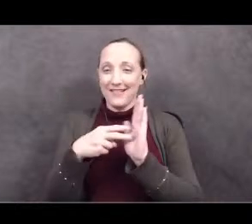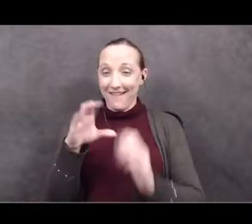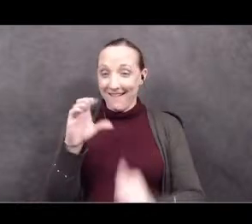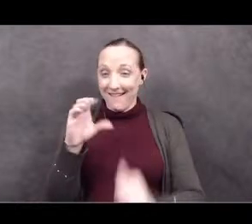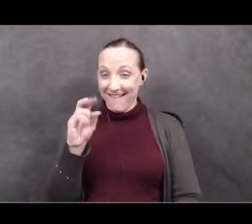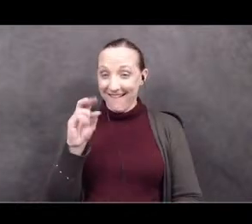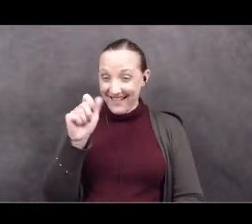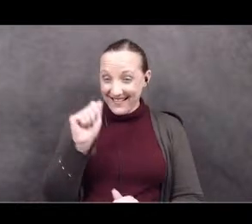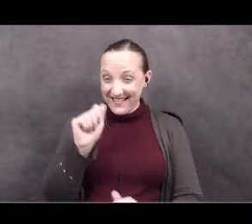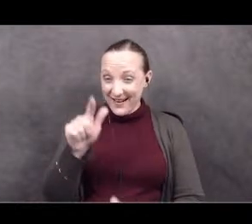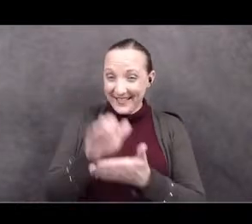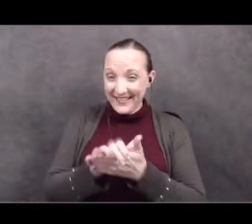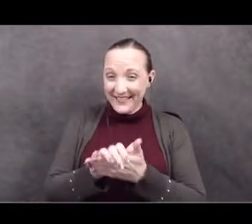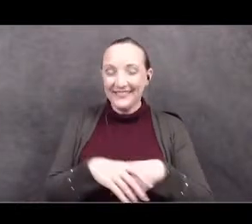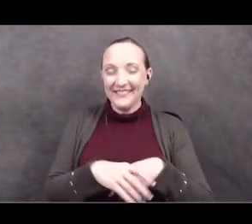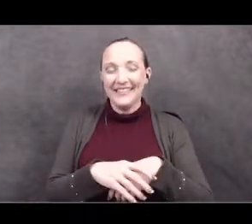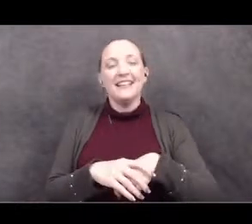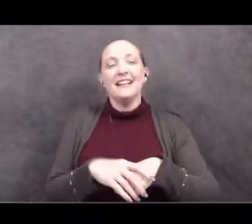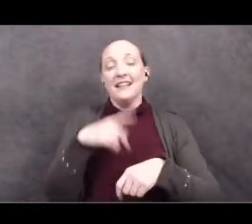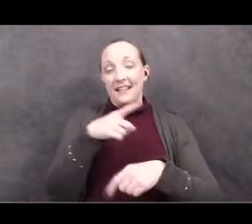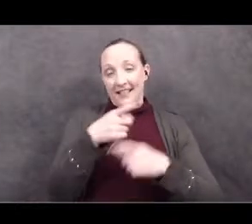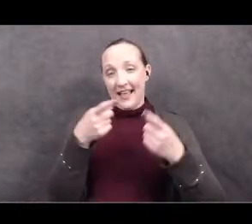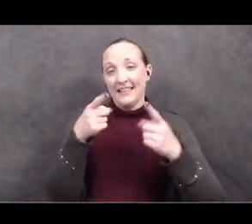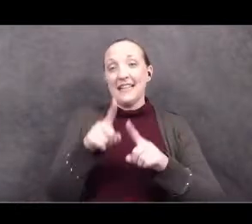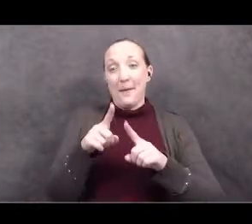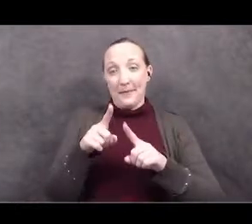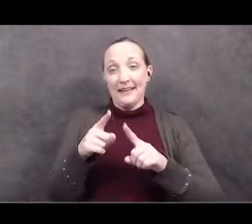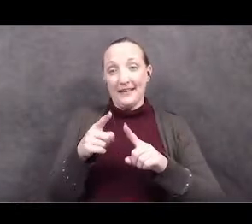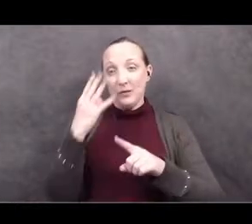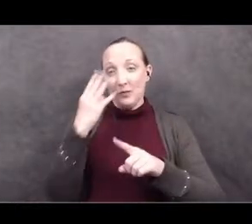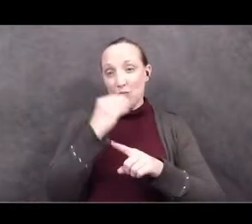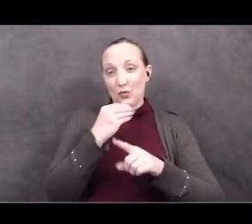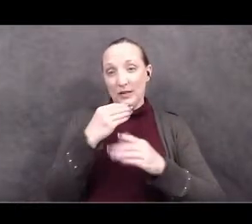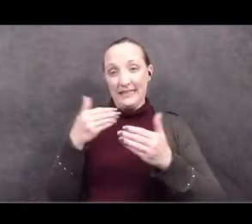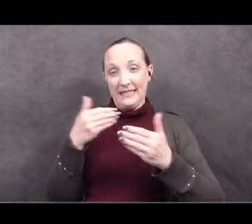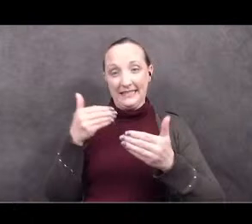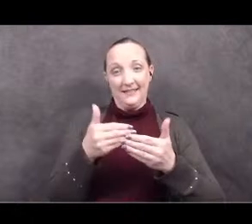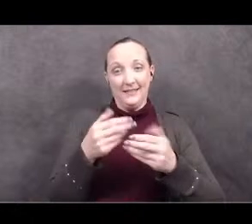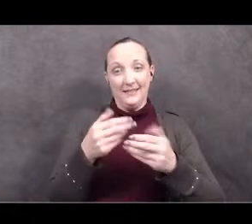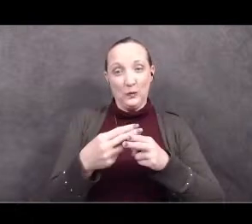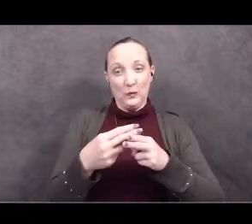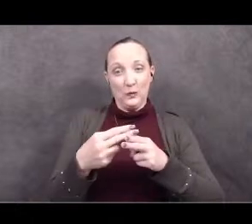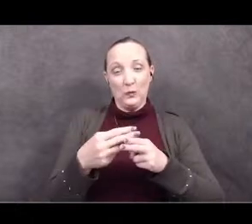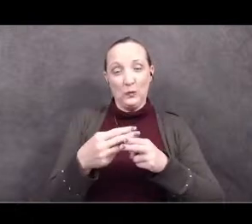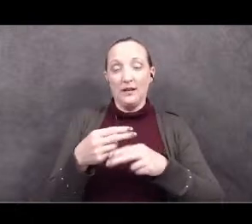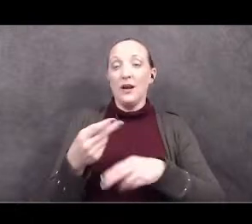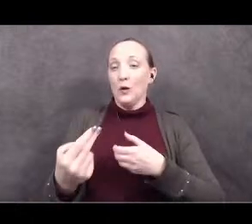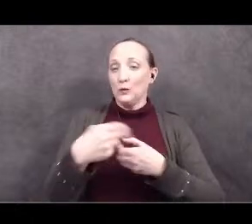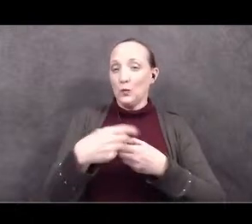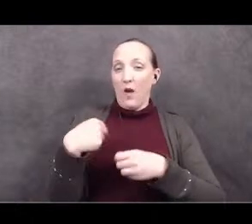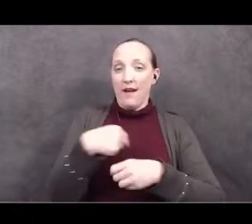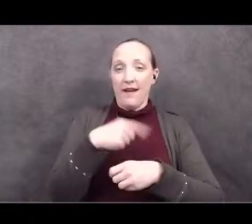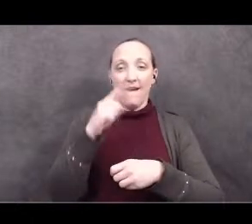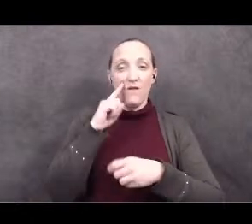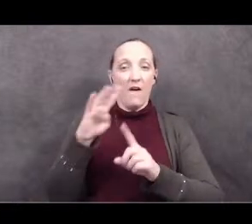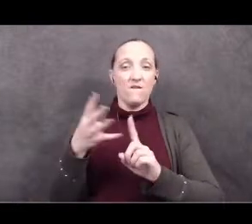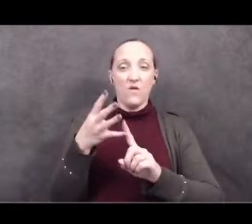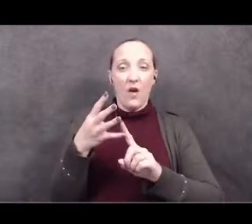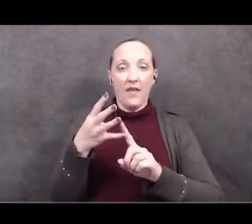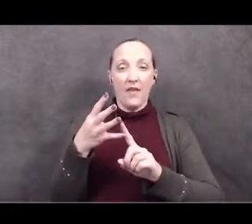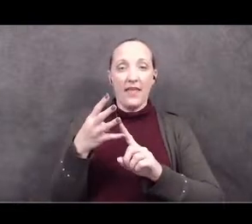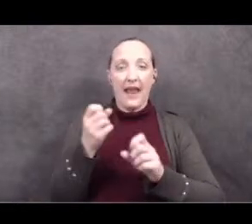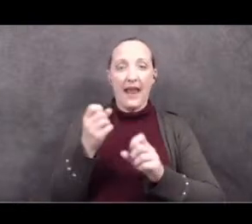happening um pretty soon here so we want to invite all of you to please join us for our fourth annual reading Thon uh this year's